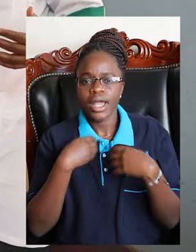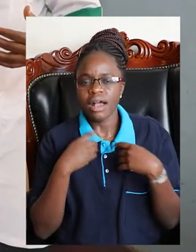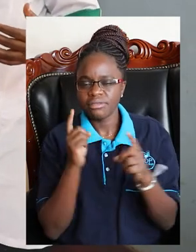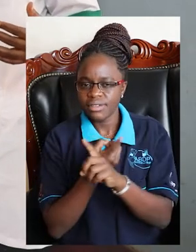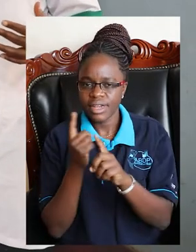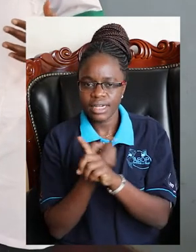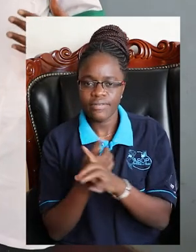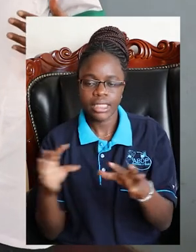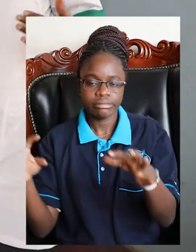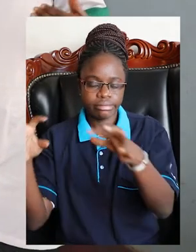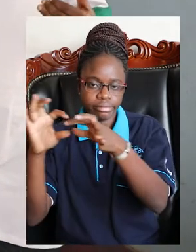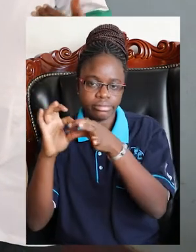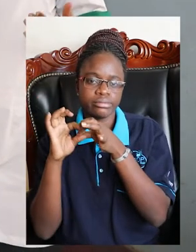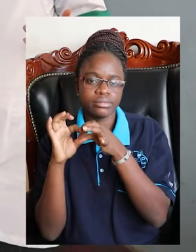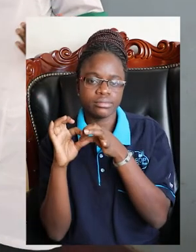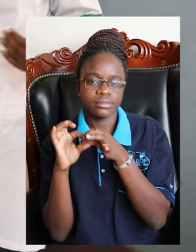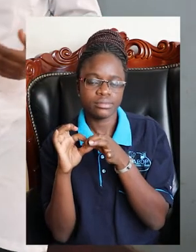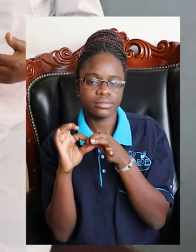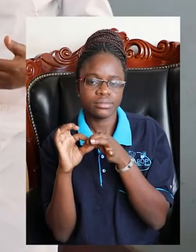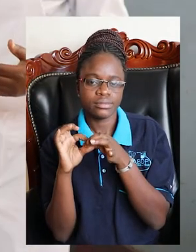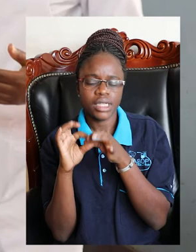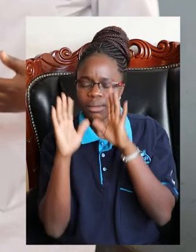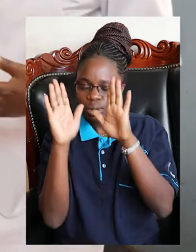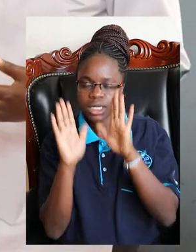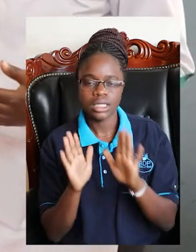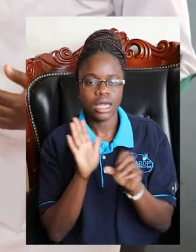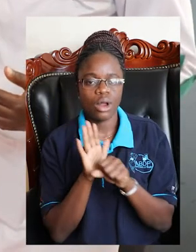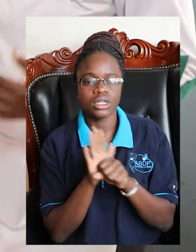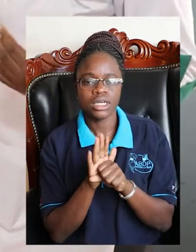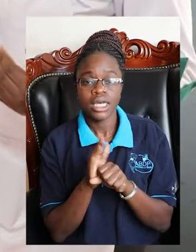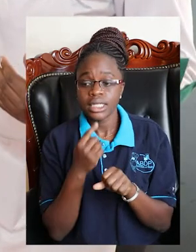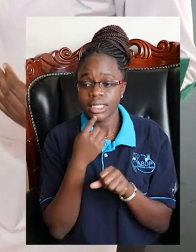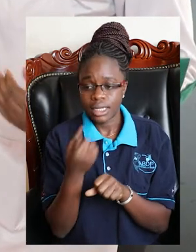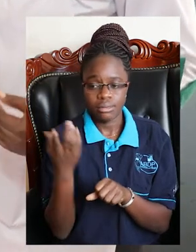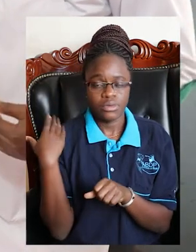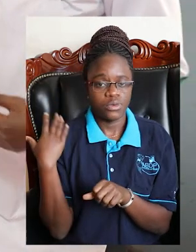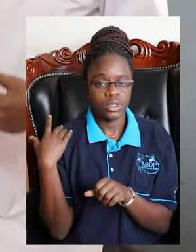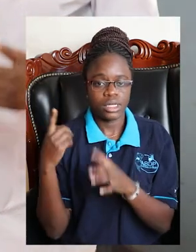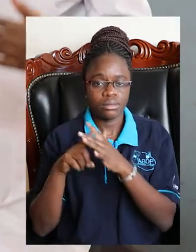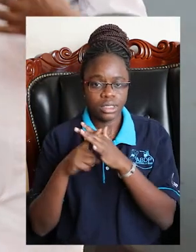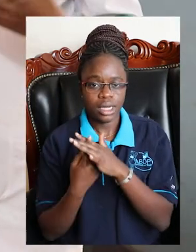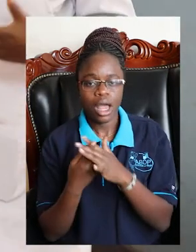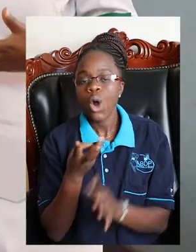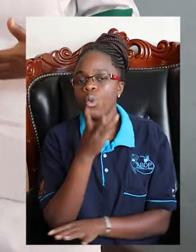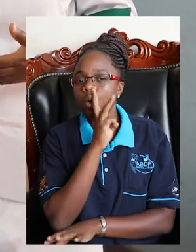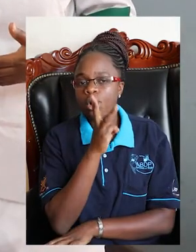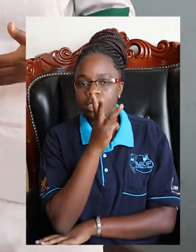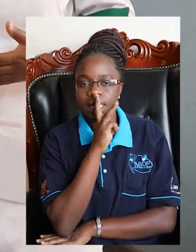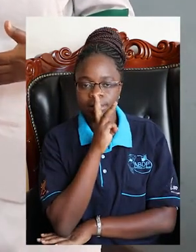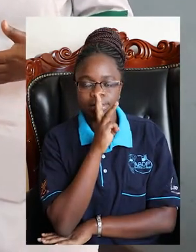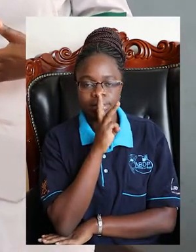as in general to improve your diversity. Very important, as we said earlier,